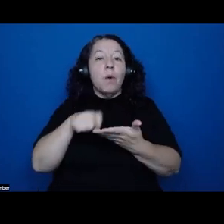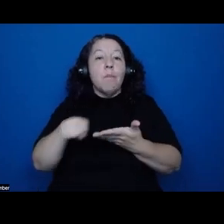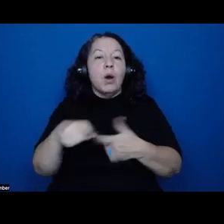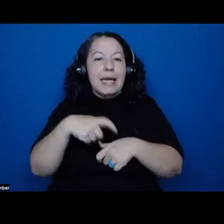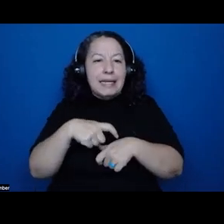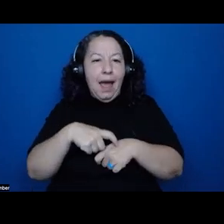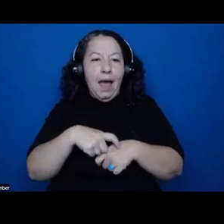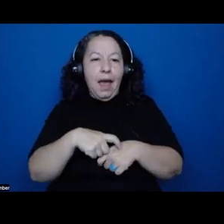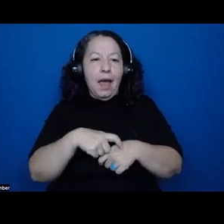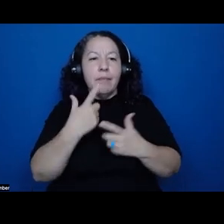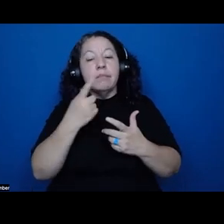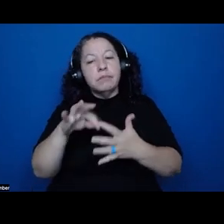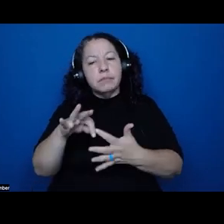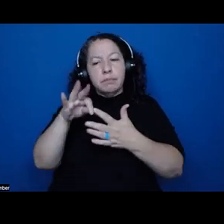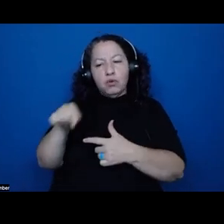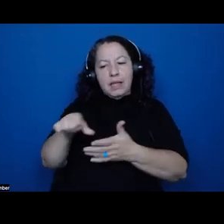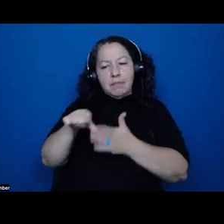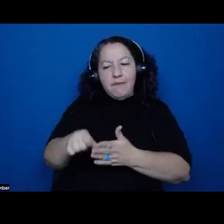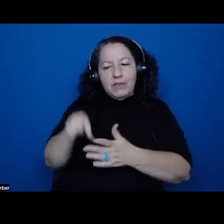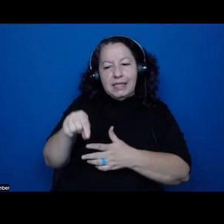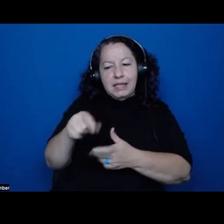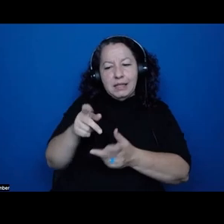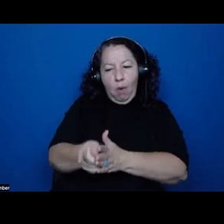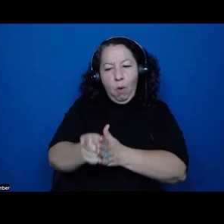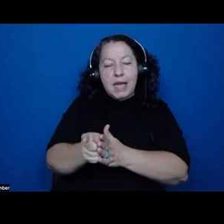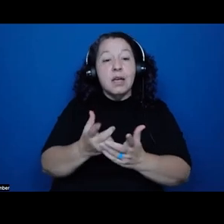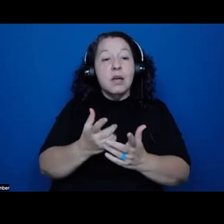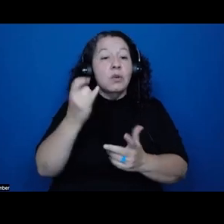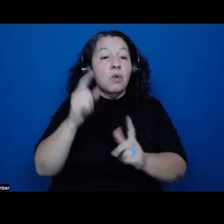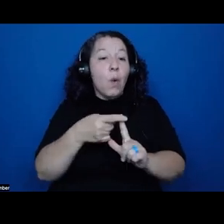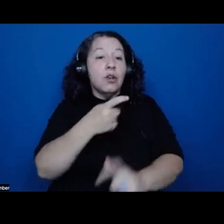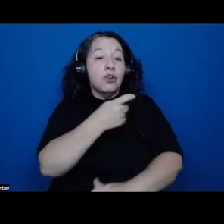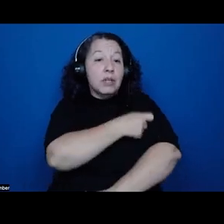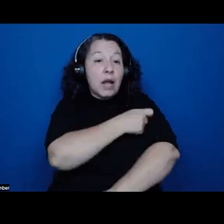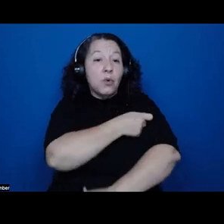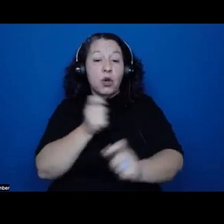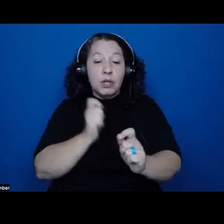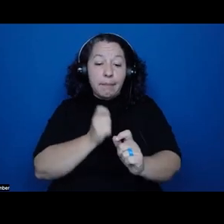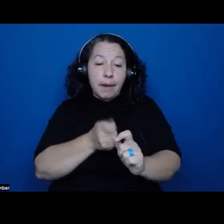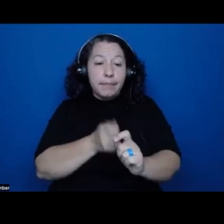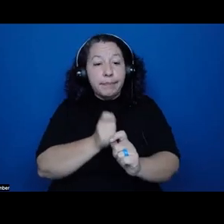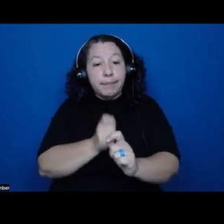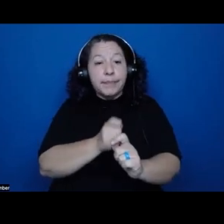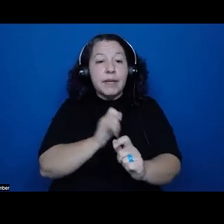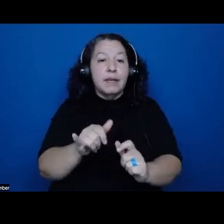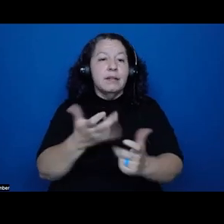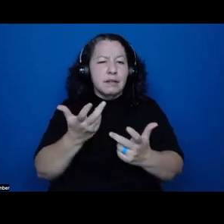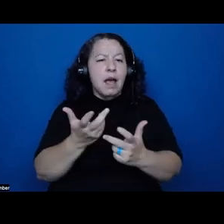relationship to tattooing, you're tapping. So I think I just wanted to touch